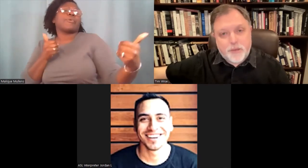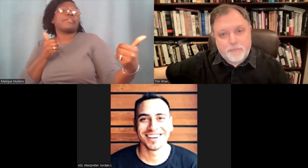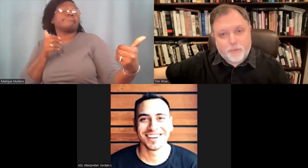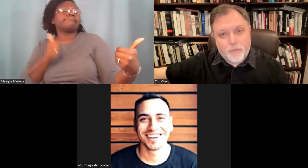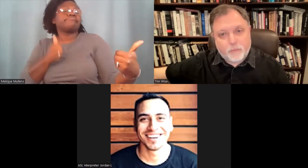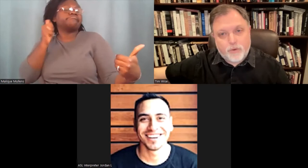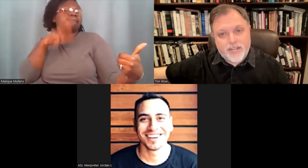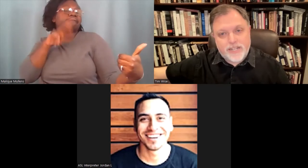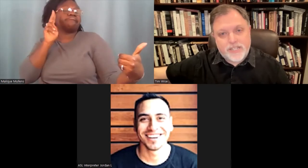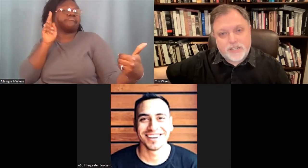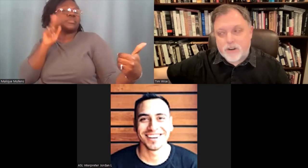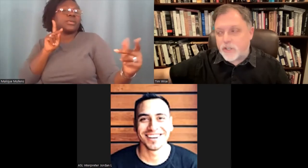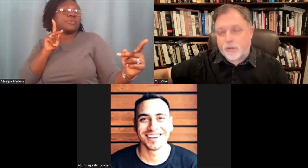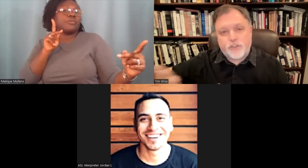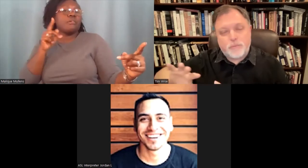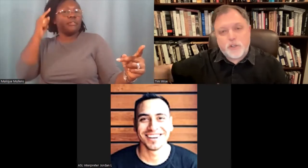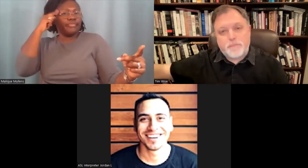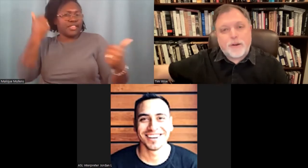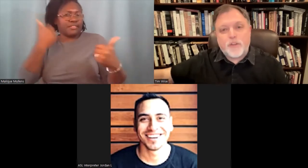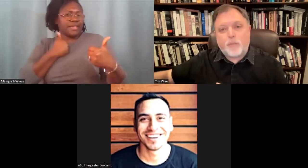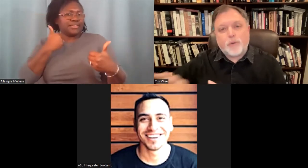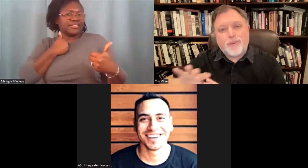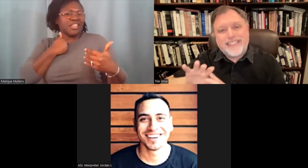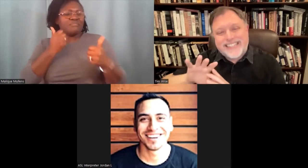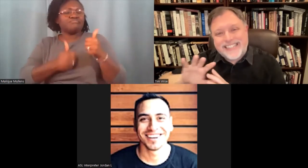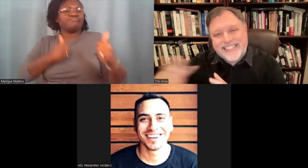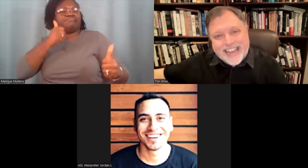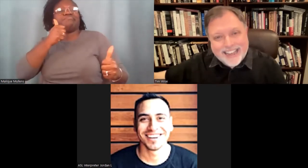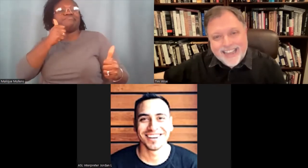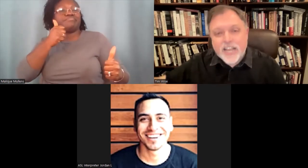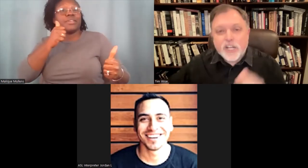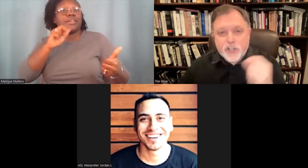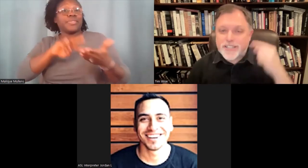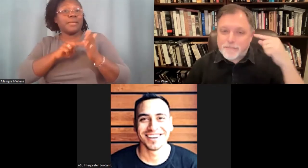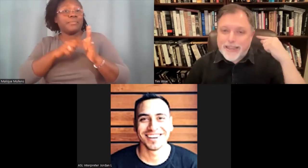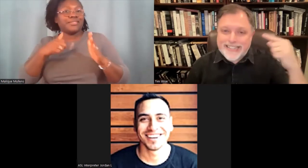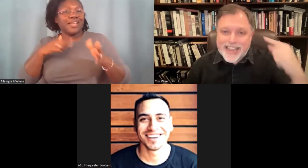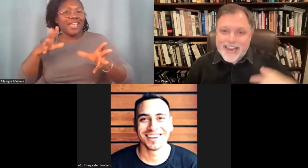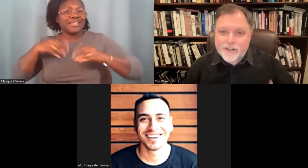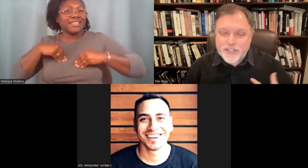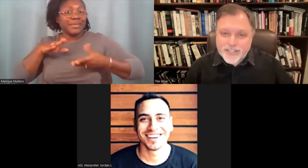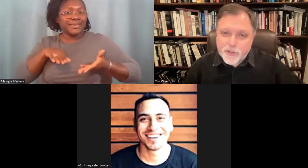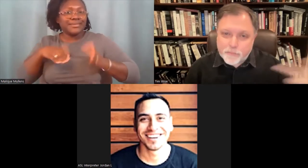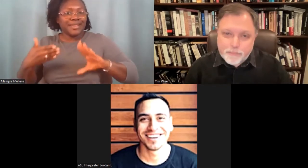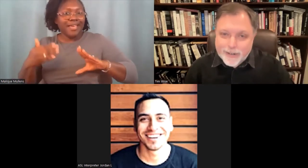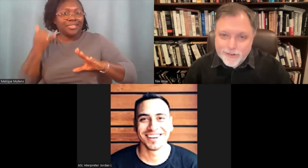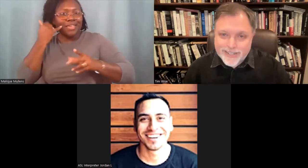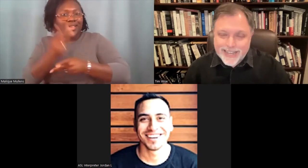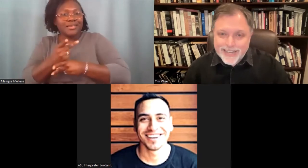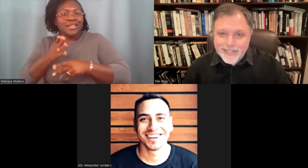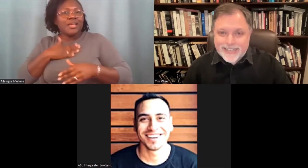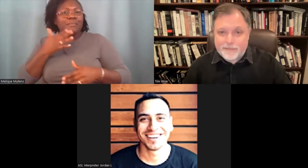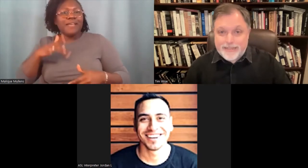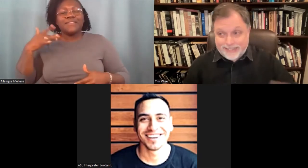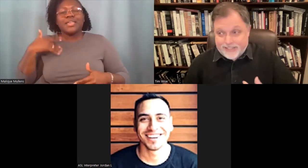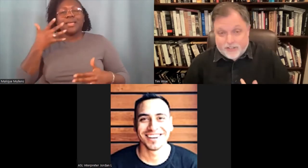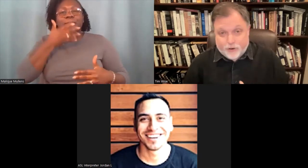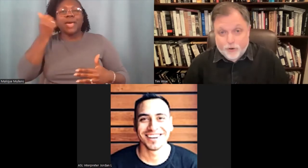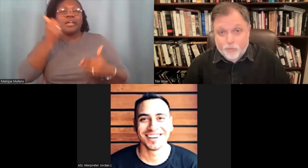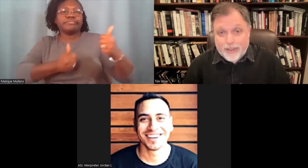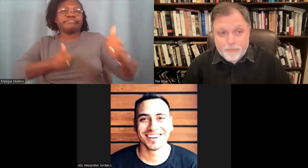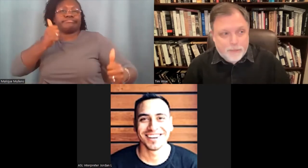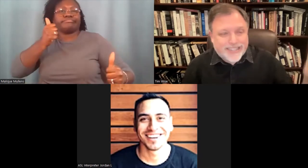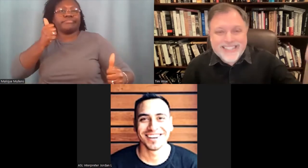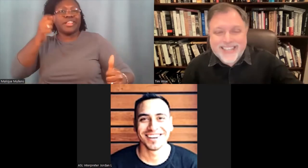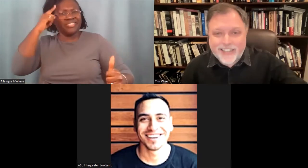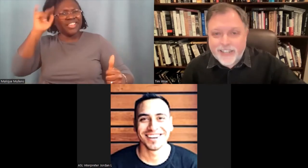other people. We want to consider ourselves so much better that we're willing to die just to maintain our sense of betterness. You're telling me that doesn't